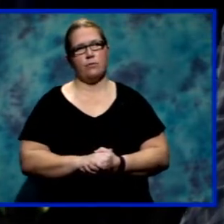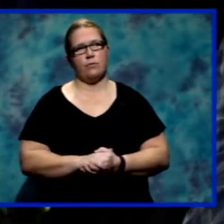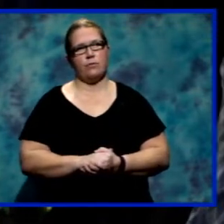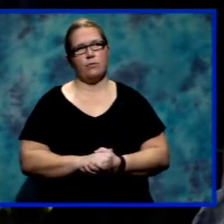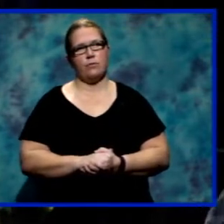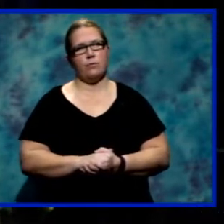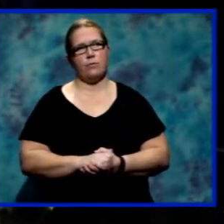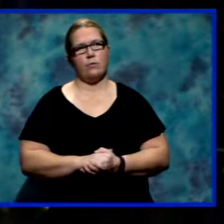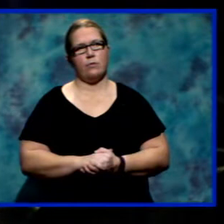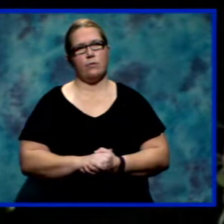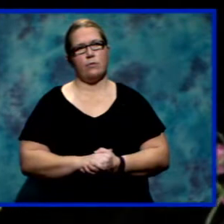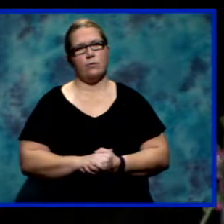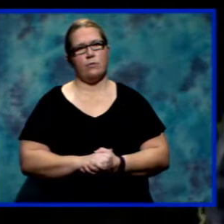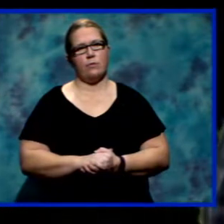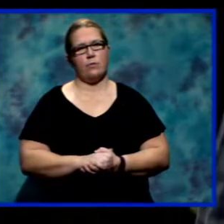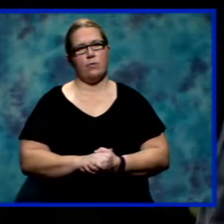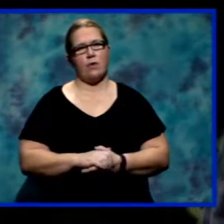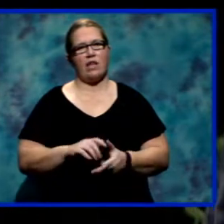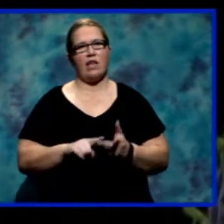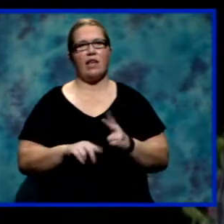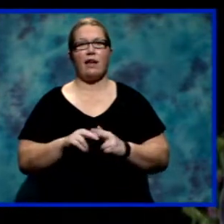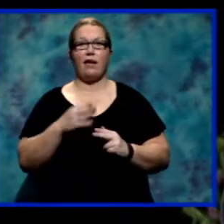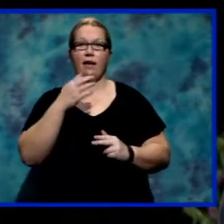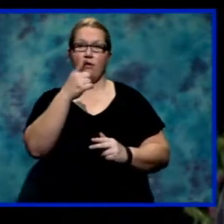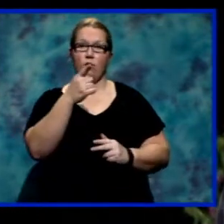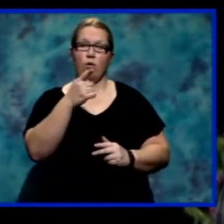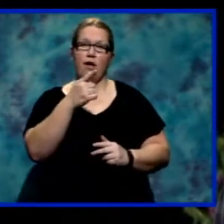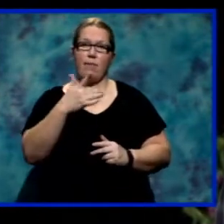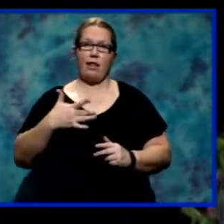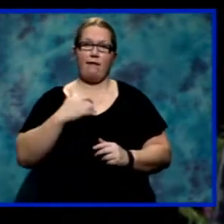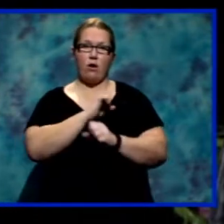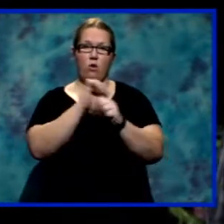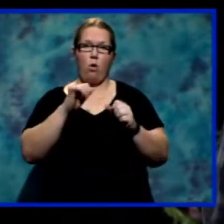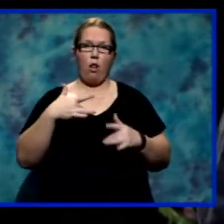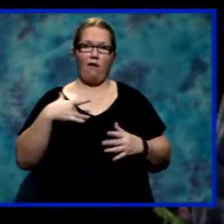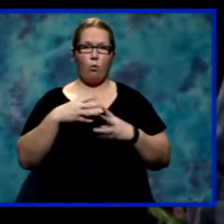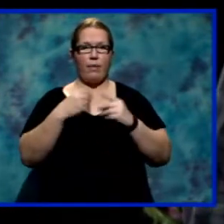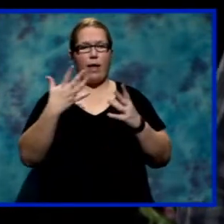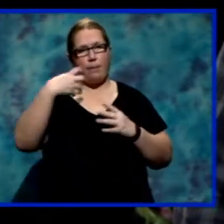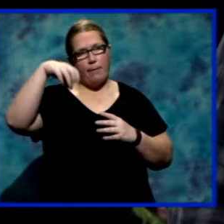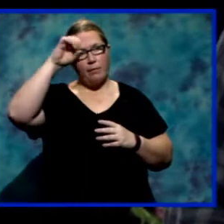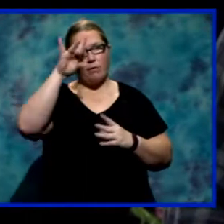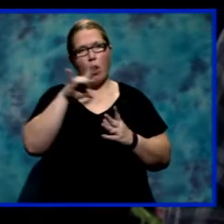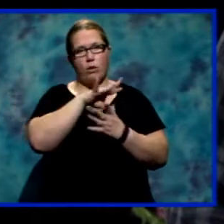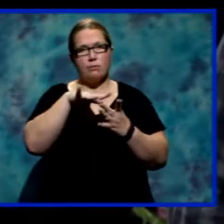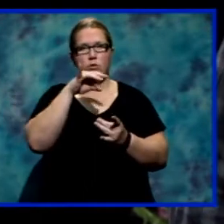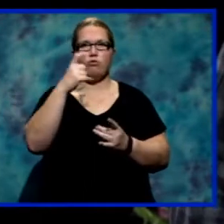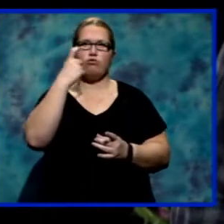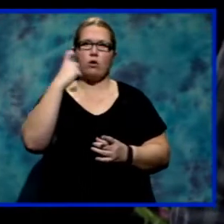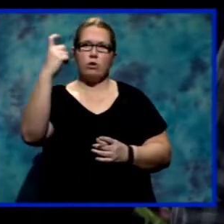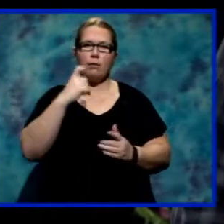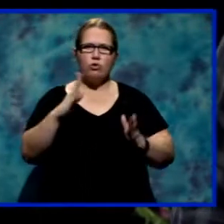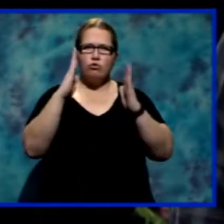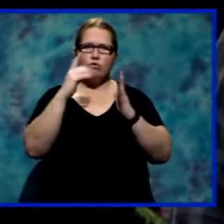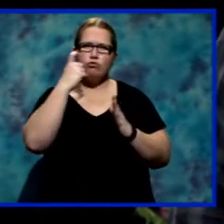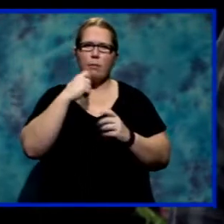if you've been living your life without the baptism of the Holy Spirit, trying to come to church, trying to be a good